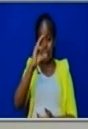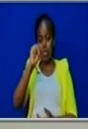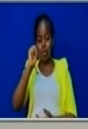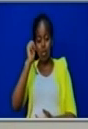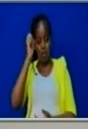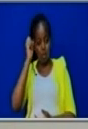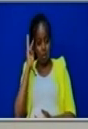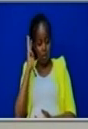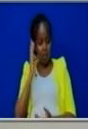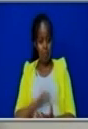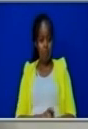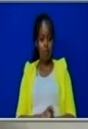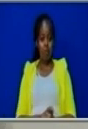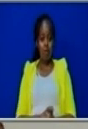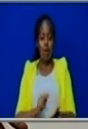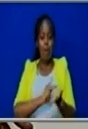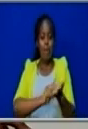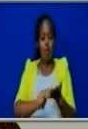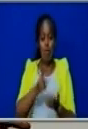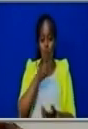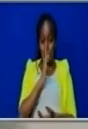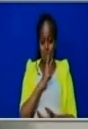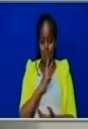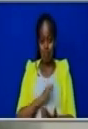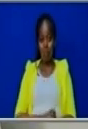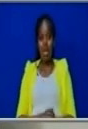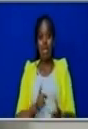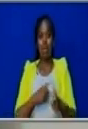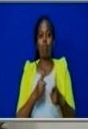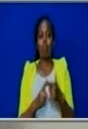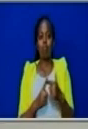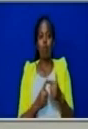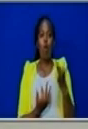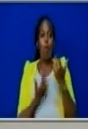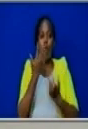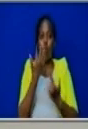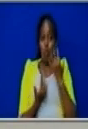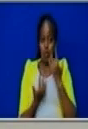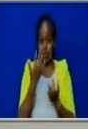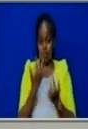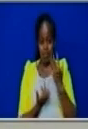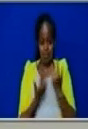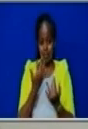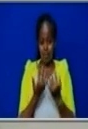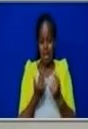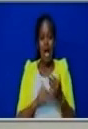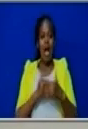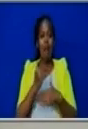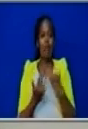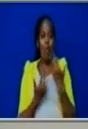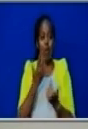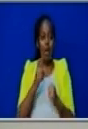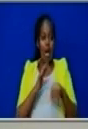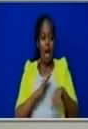cubic centimeter. That's pure water. Okay. Then you boil it. Mm-hmm. You boil it at